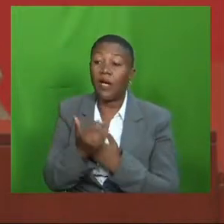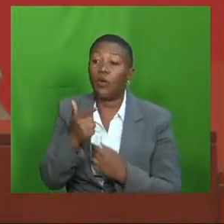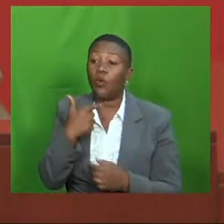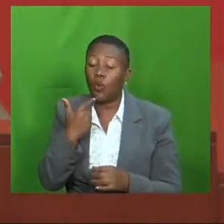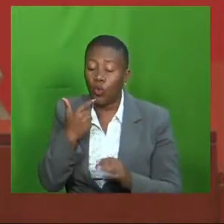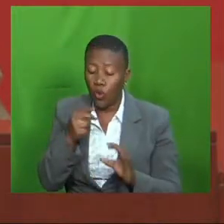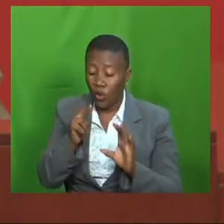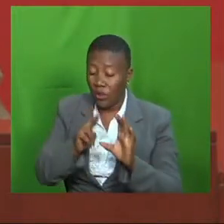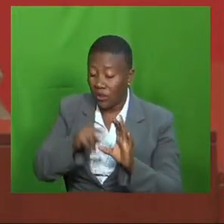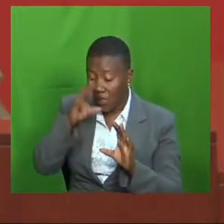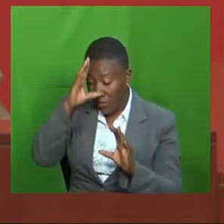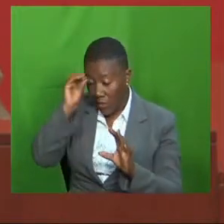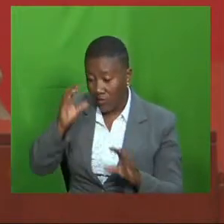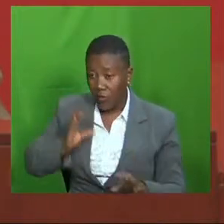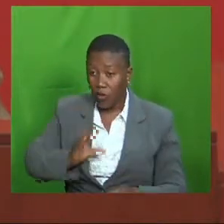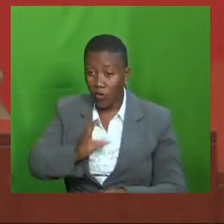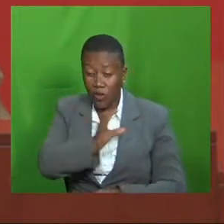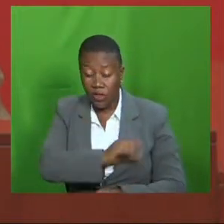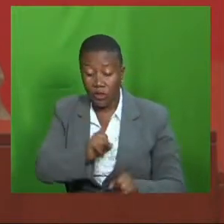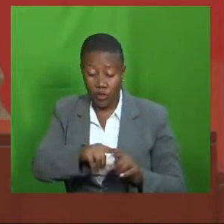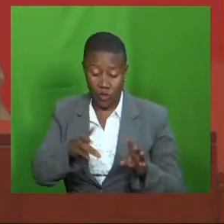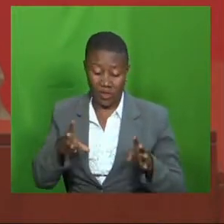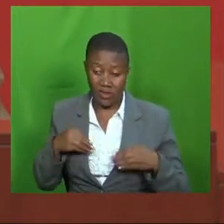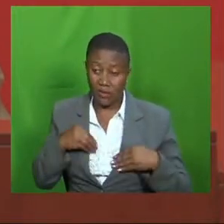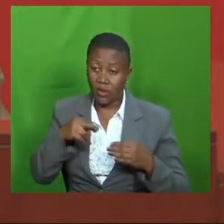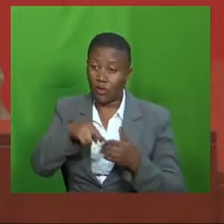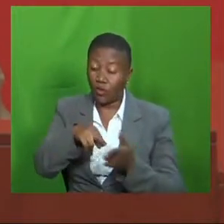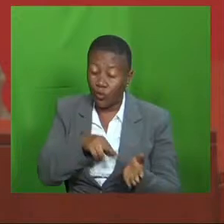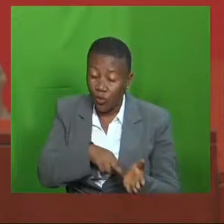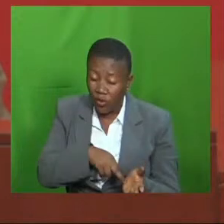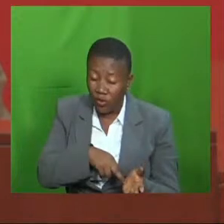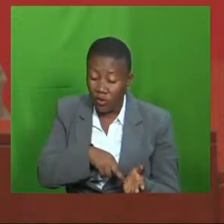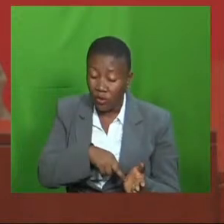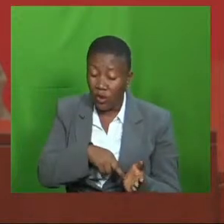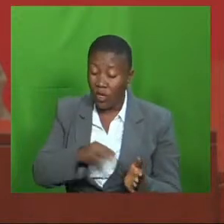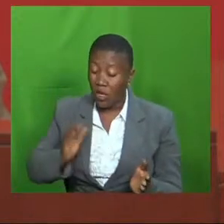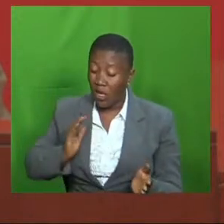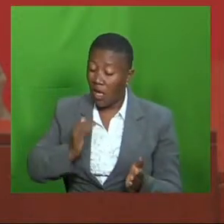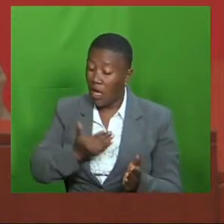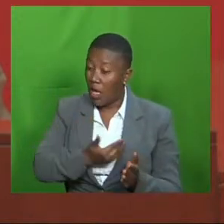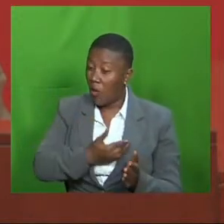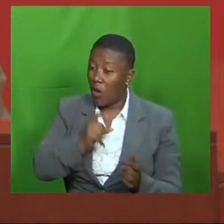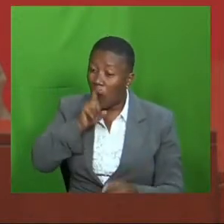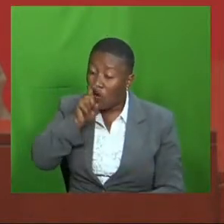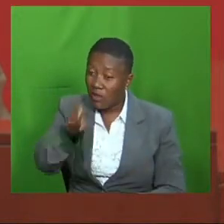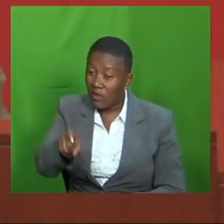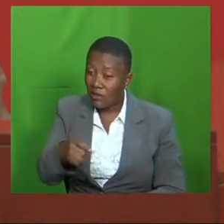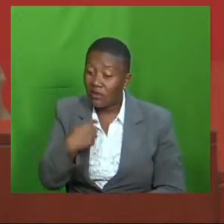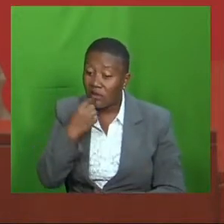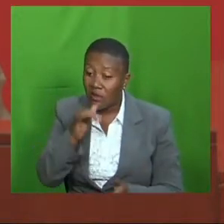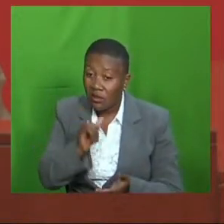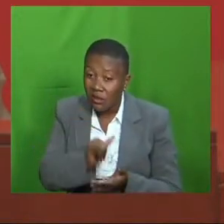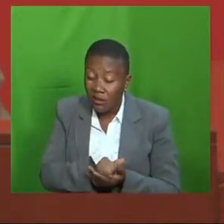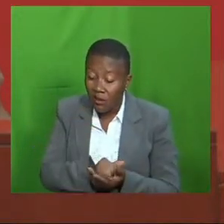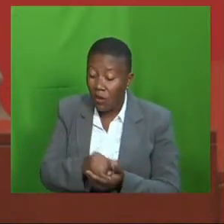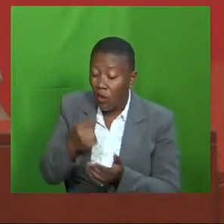for the acceptance of the report. Our orders specifically require that the recommendations of a committee must be subject